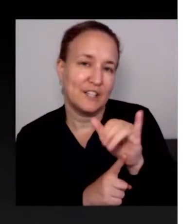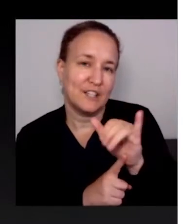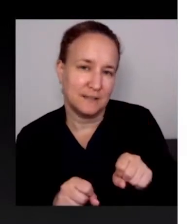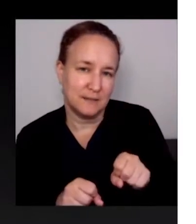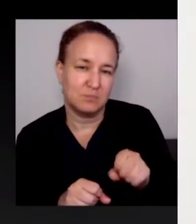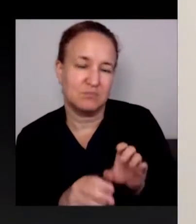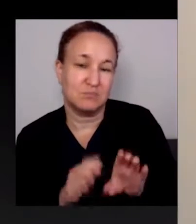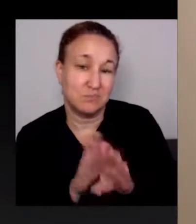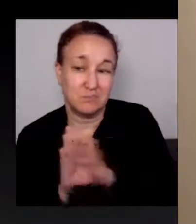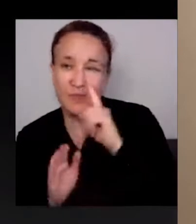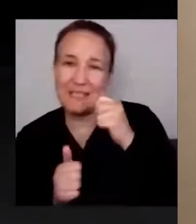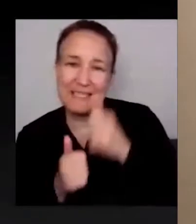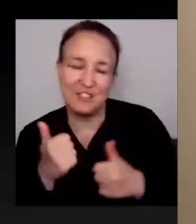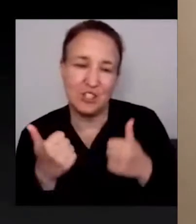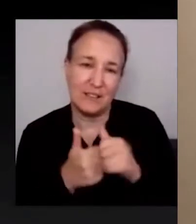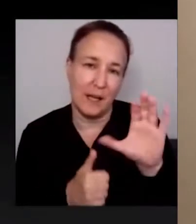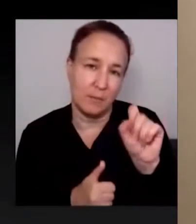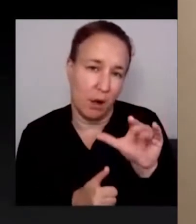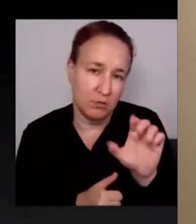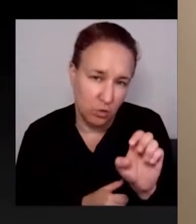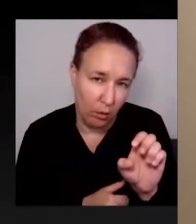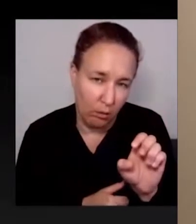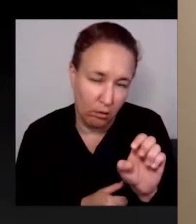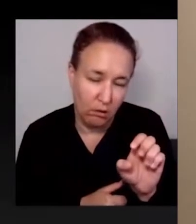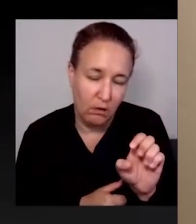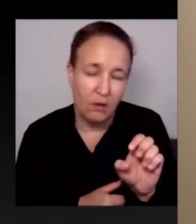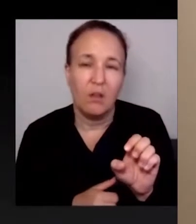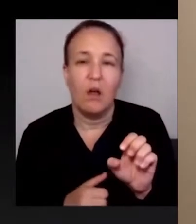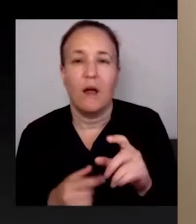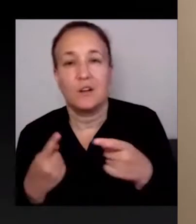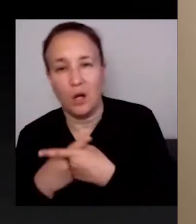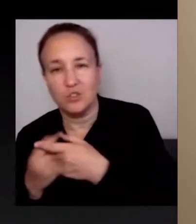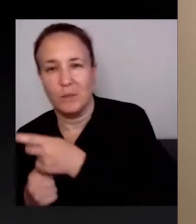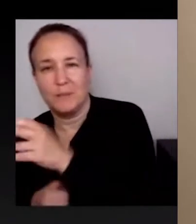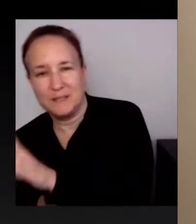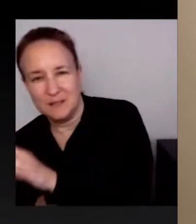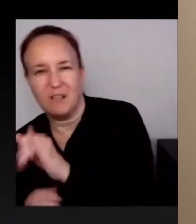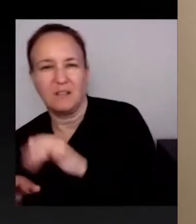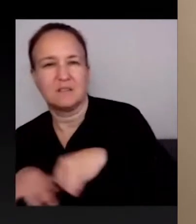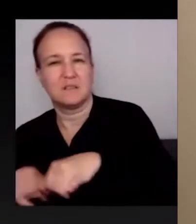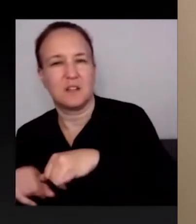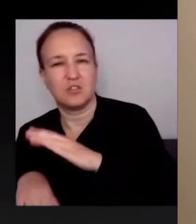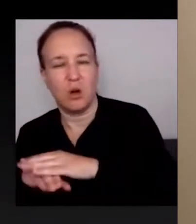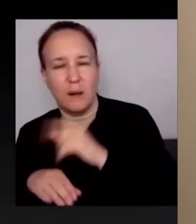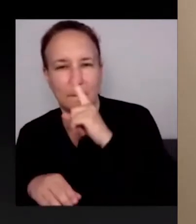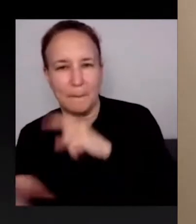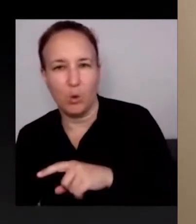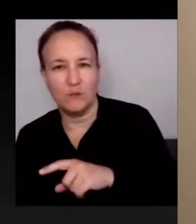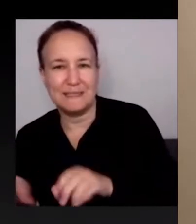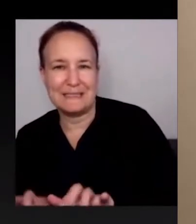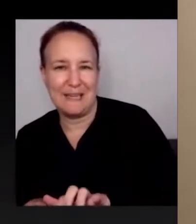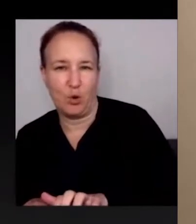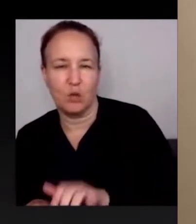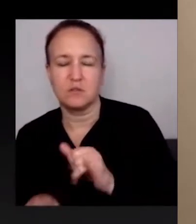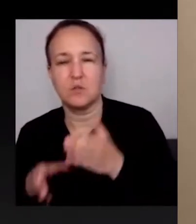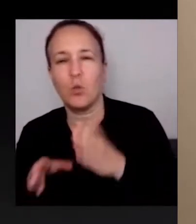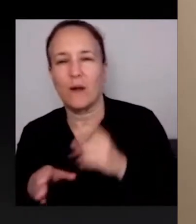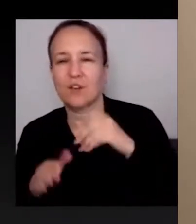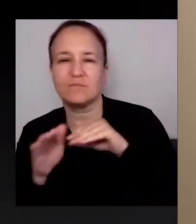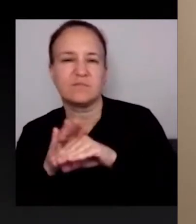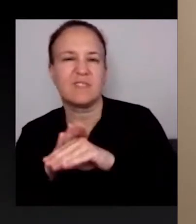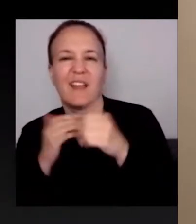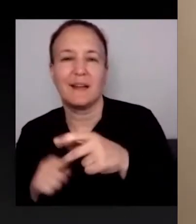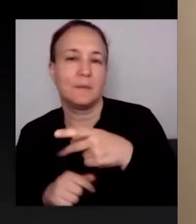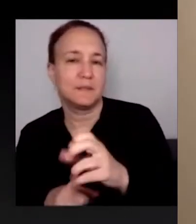console on one hand, in contrast with the PC, which standardized on a mouse and keyboard as a way to access any PC made by